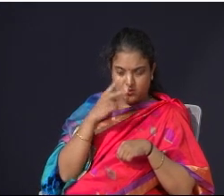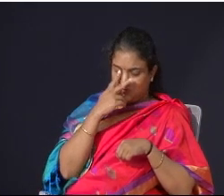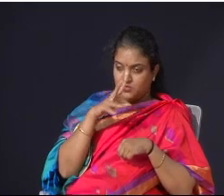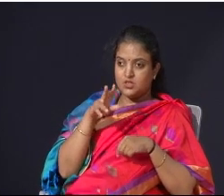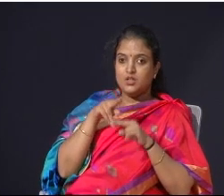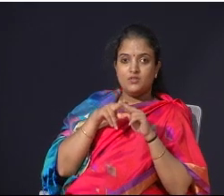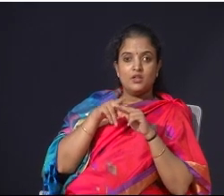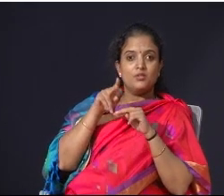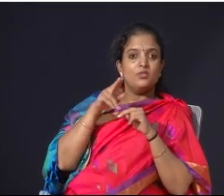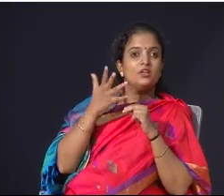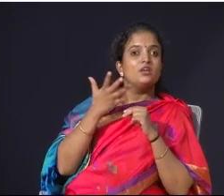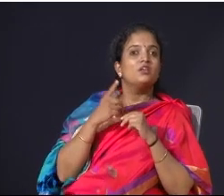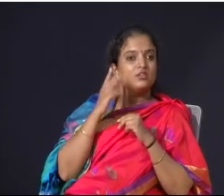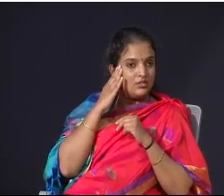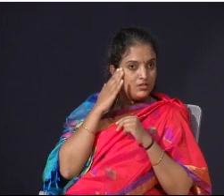is?